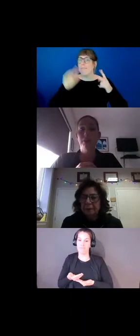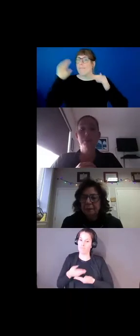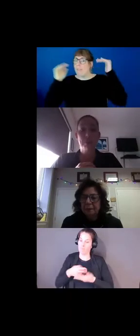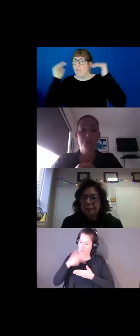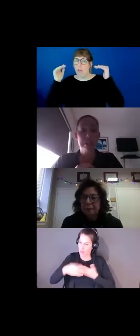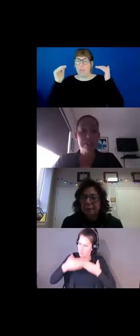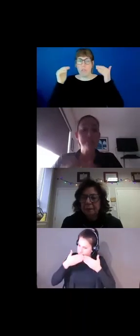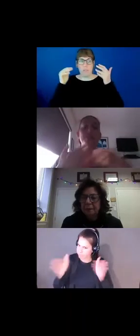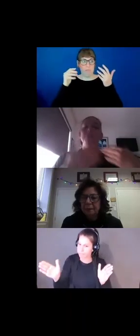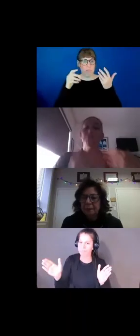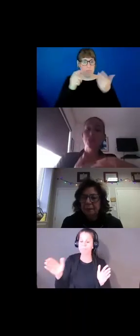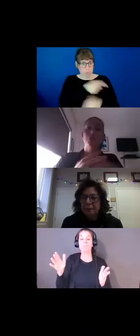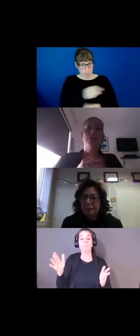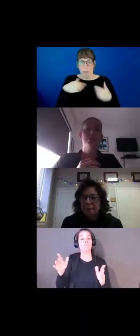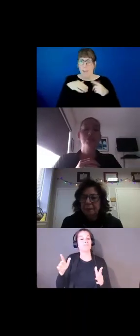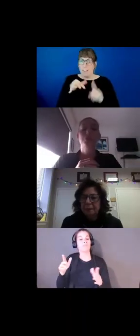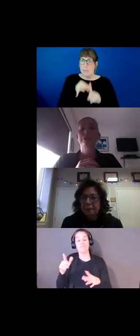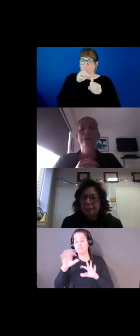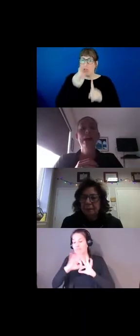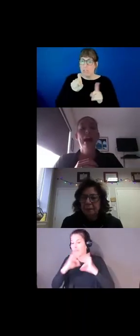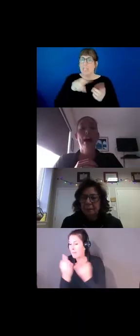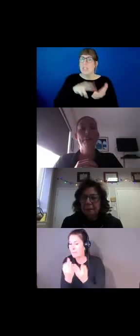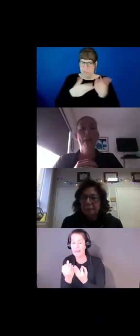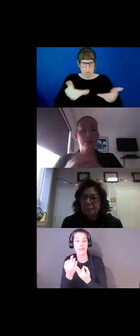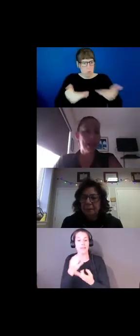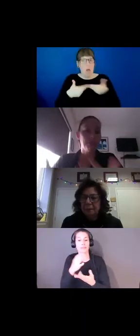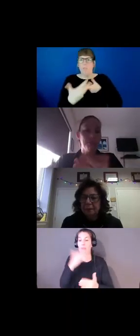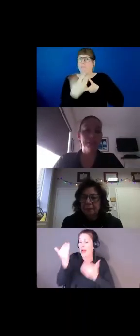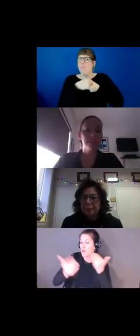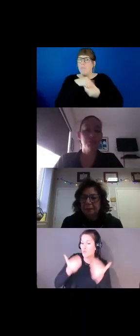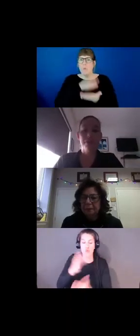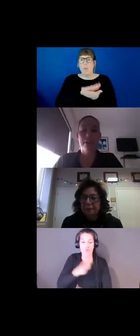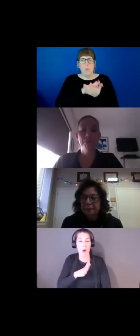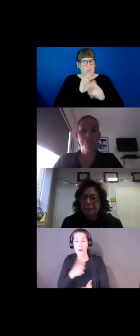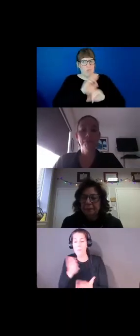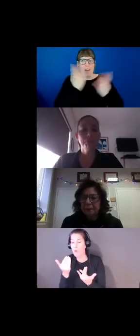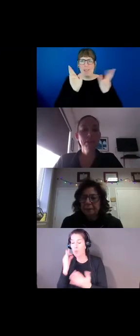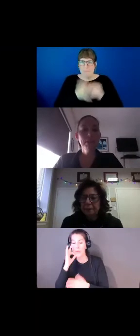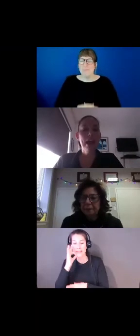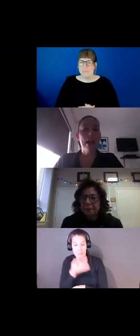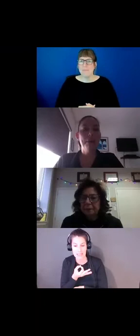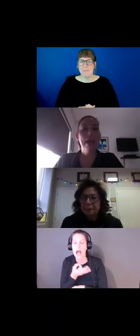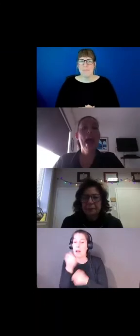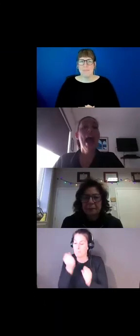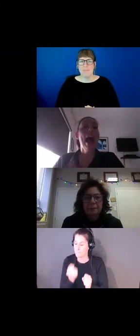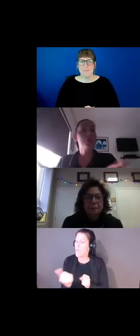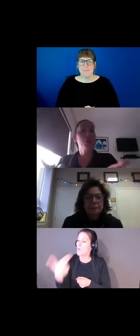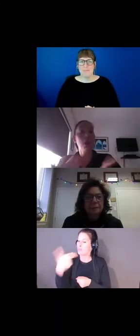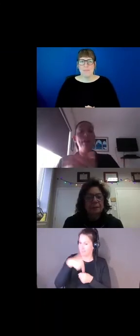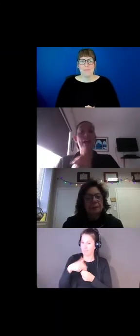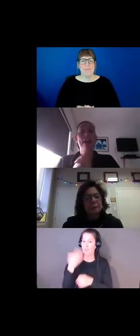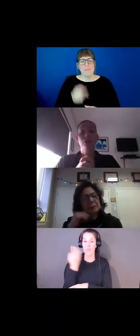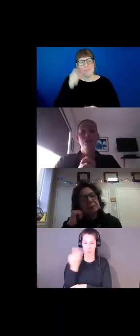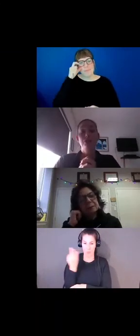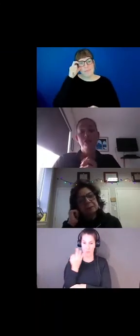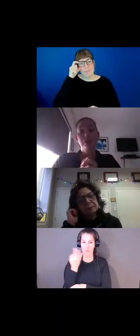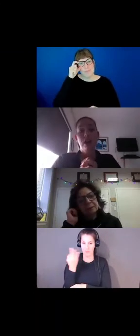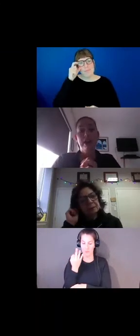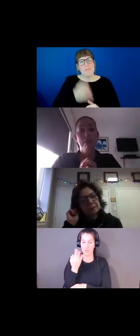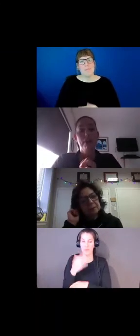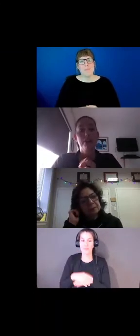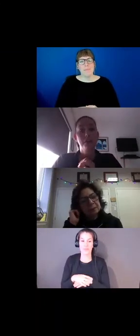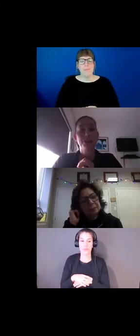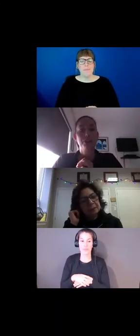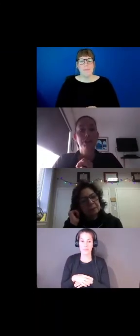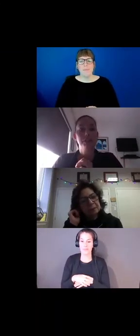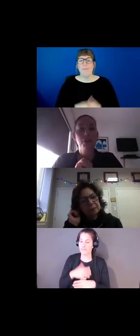family with special needs can join our school, and we have a place for them. And so on that note, just talking